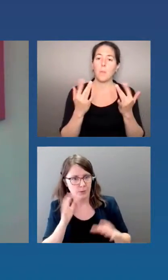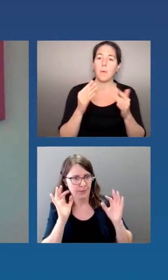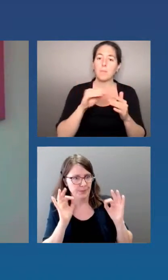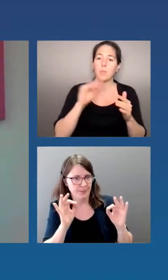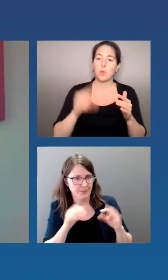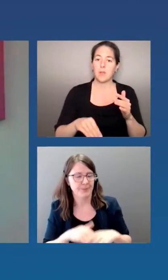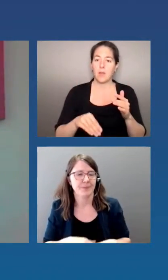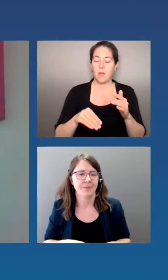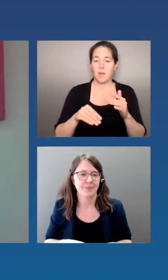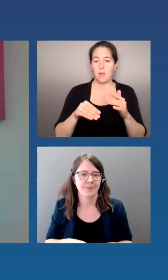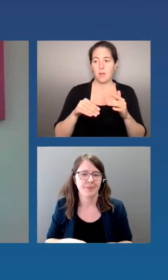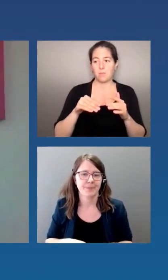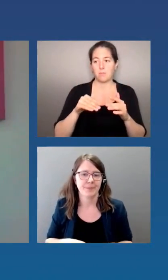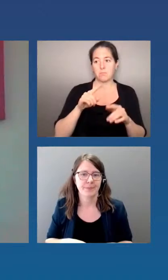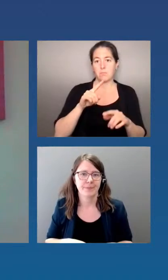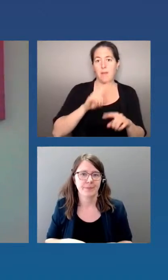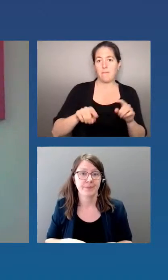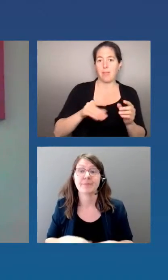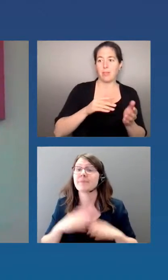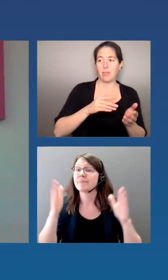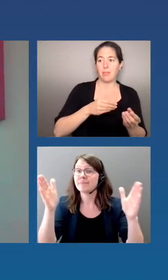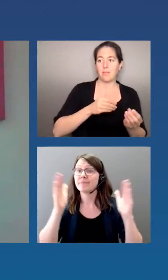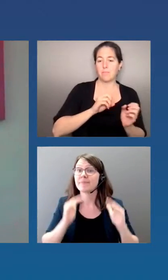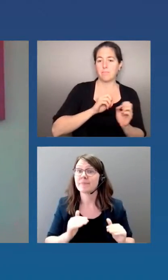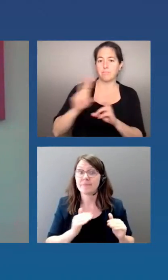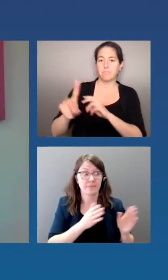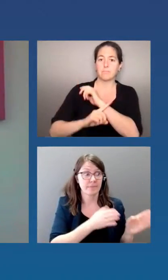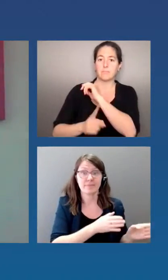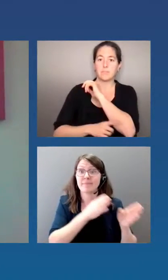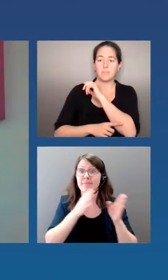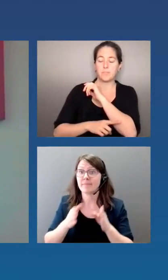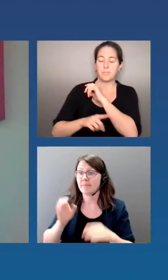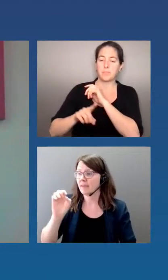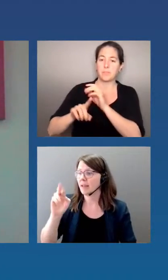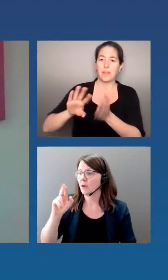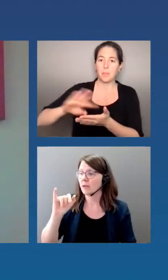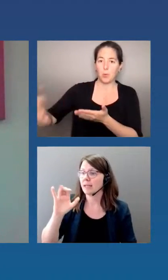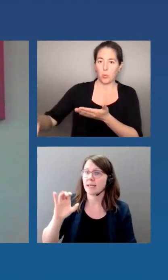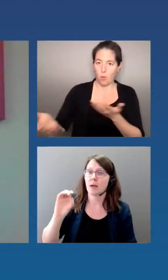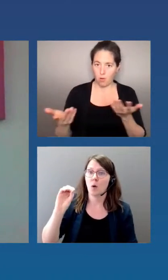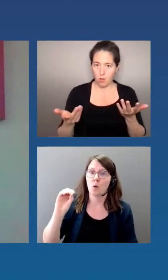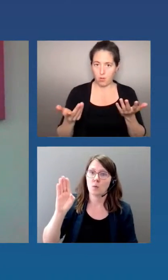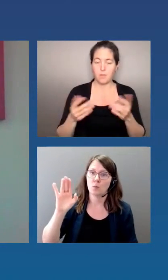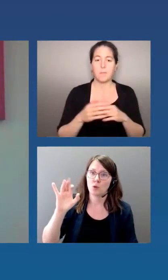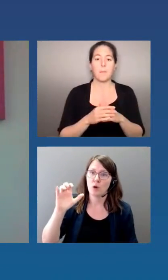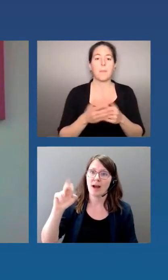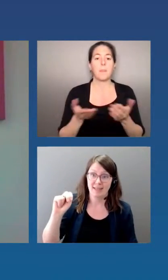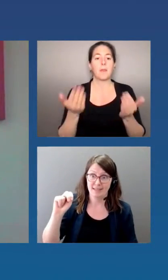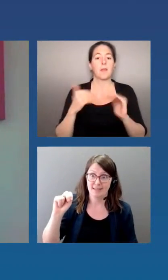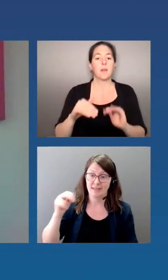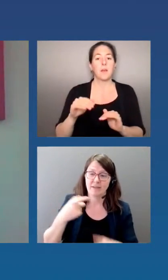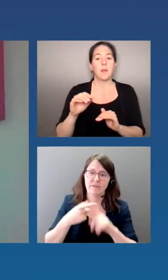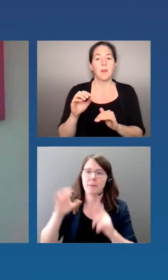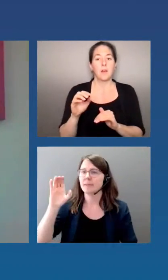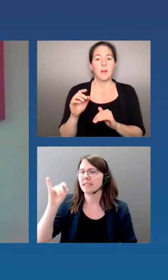Thank you very much, Kate. Moving on, we will be going to Eric O'Brien at City News Ottawa.